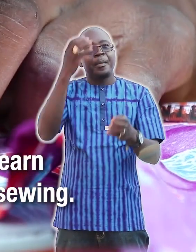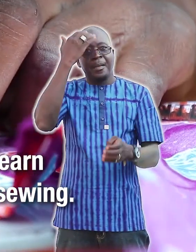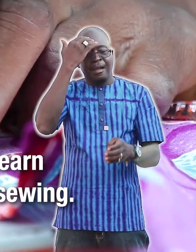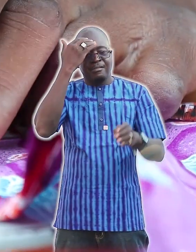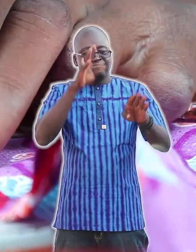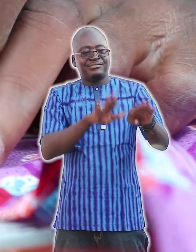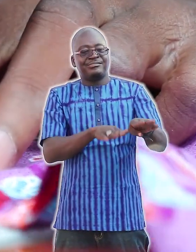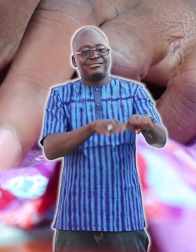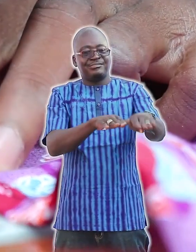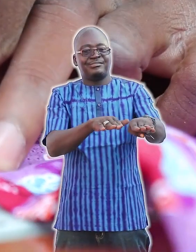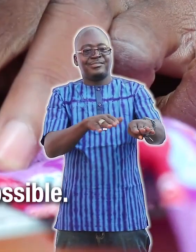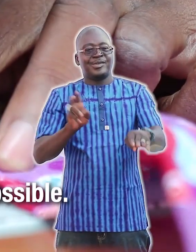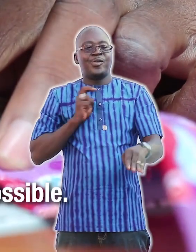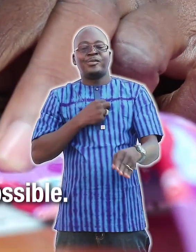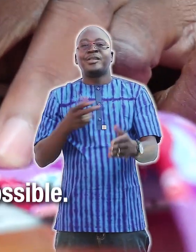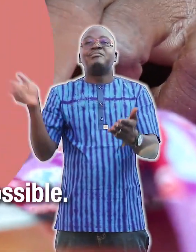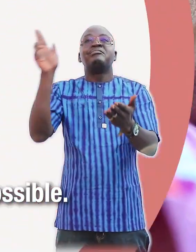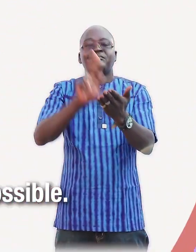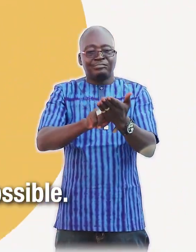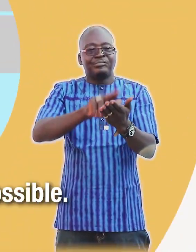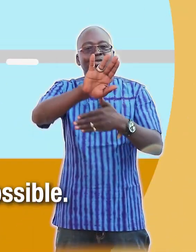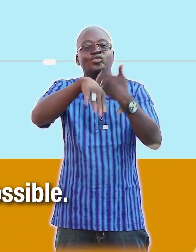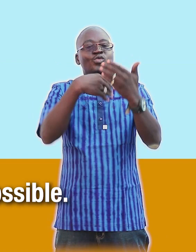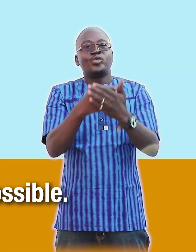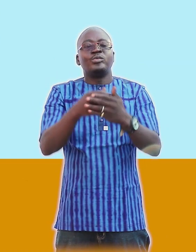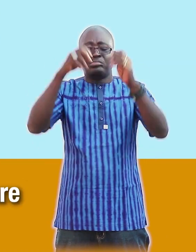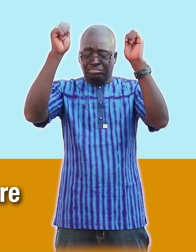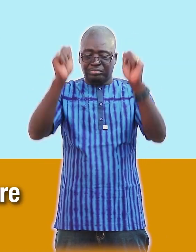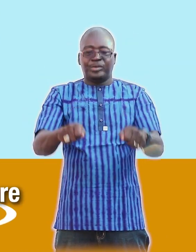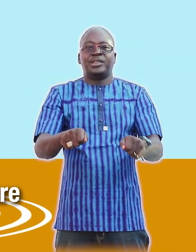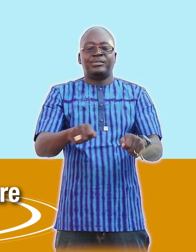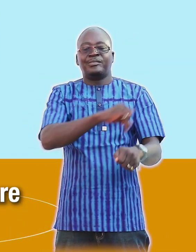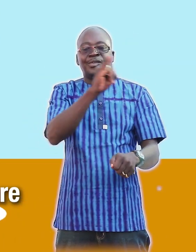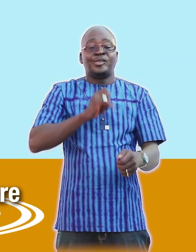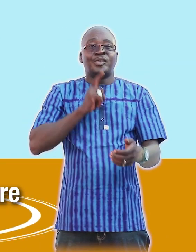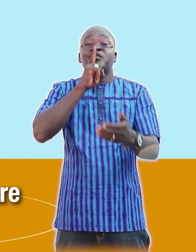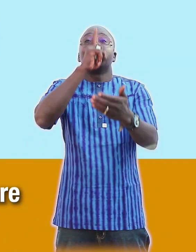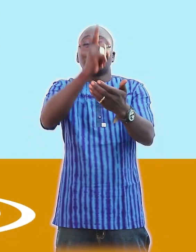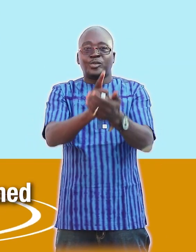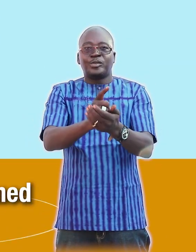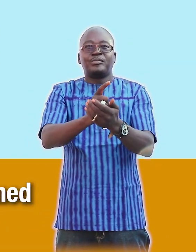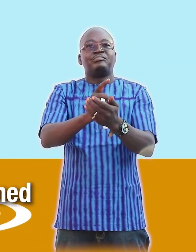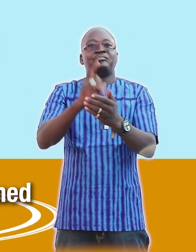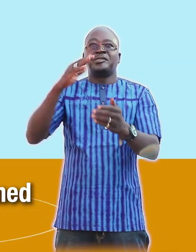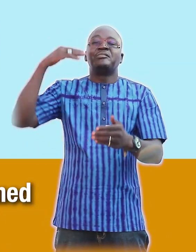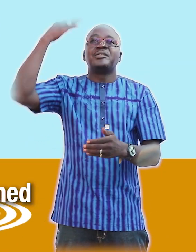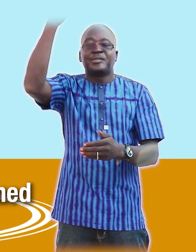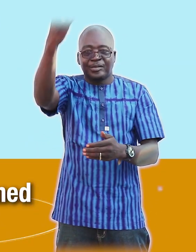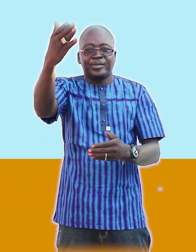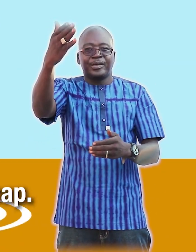sewing. We are proof that anything is possible. I am optimistic for my future, those of